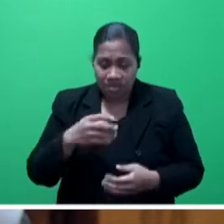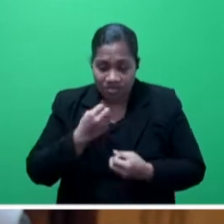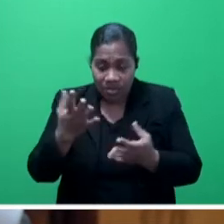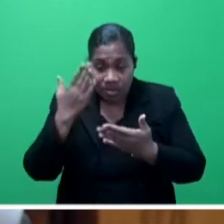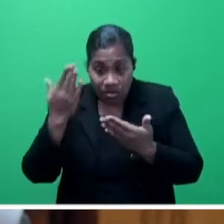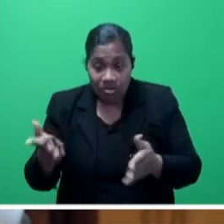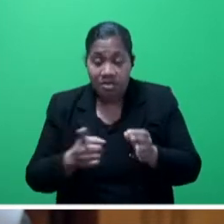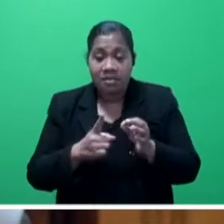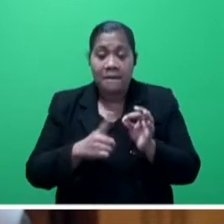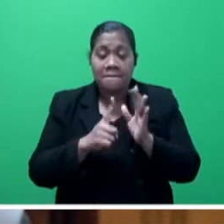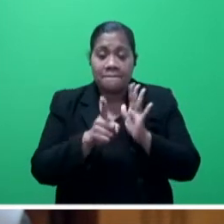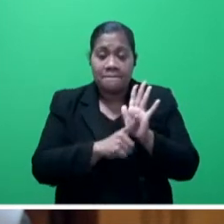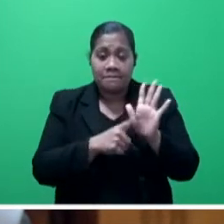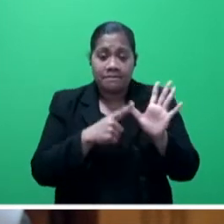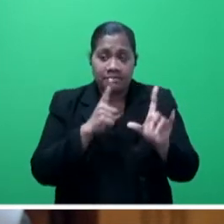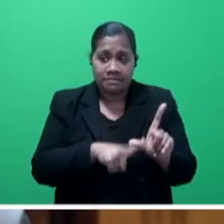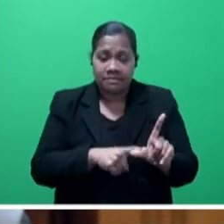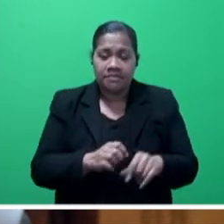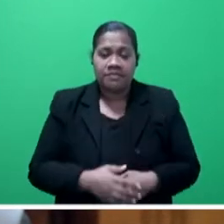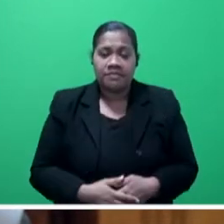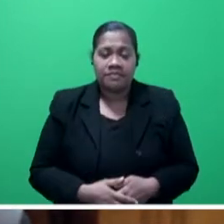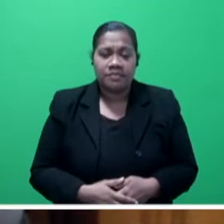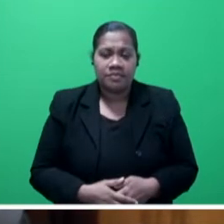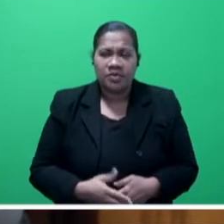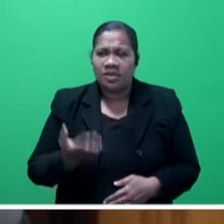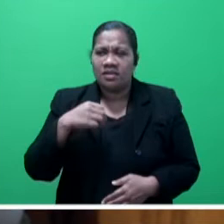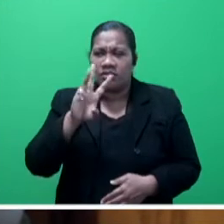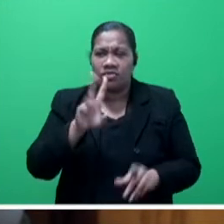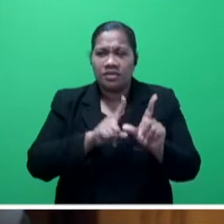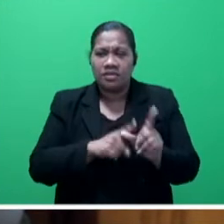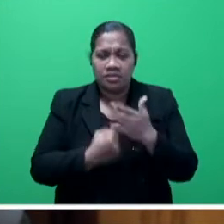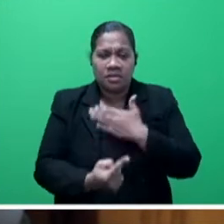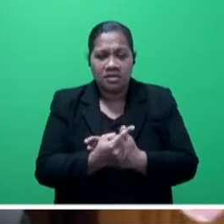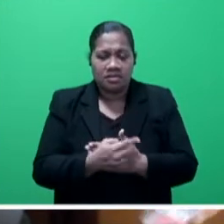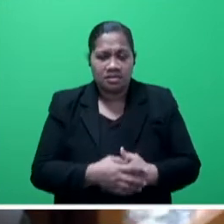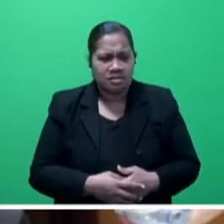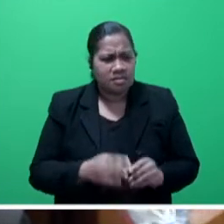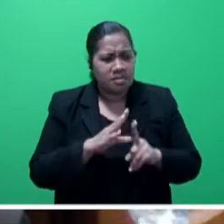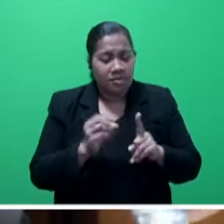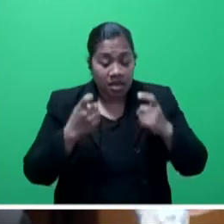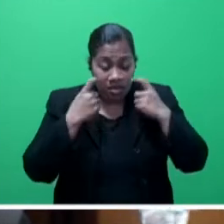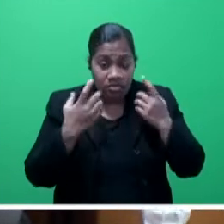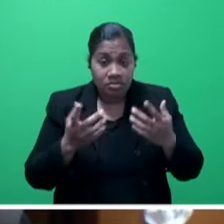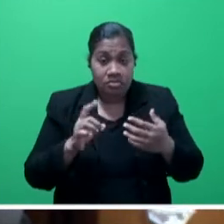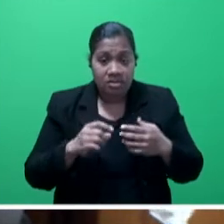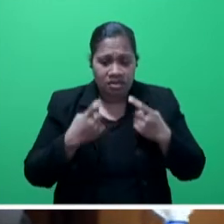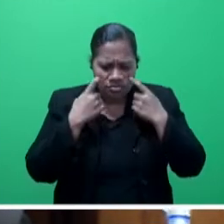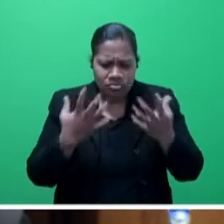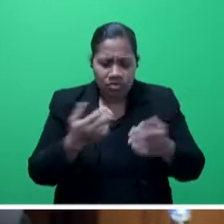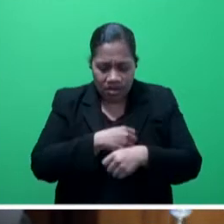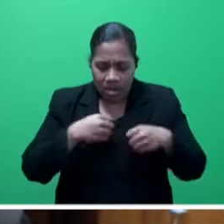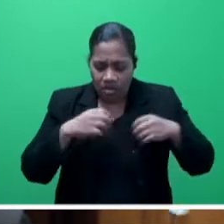of our agriculture sector over the last 3 years has been exemplary. Production has increased in real terms, and so has our exports.